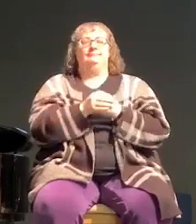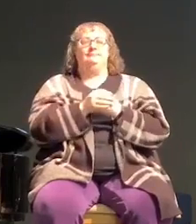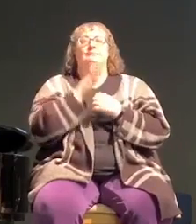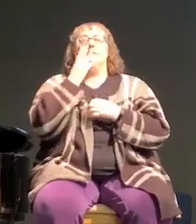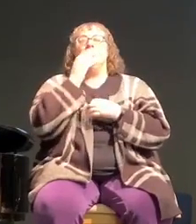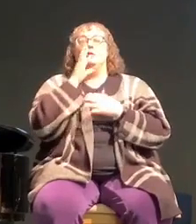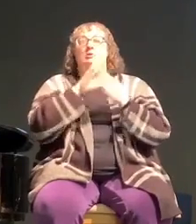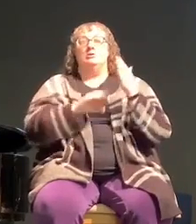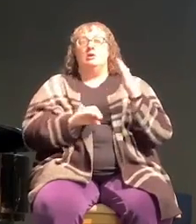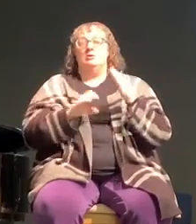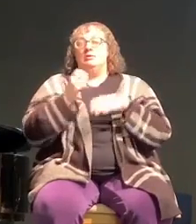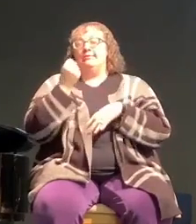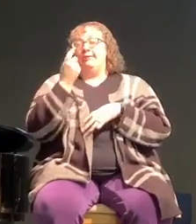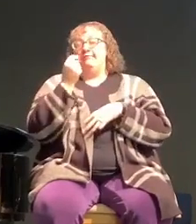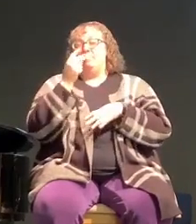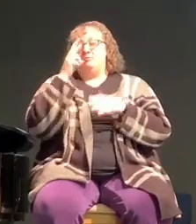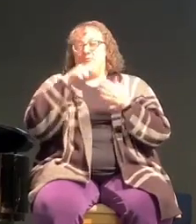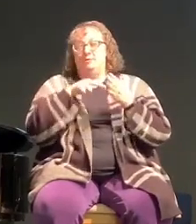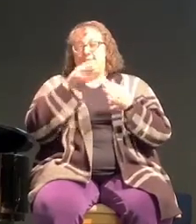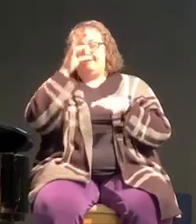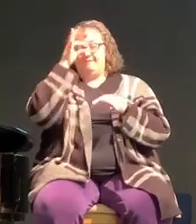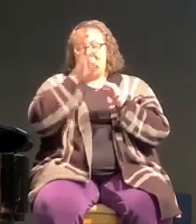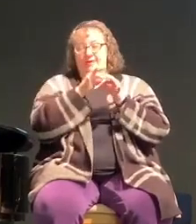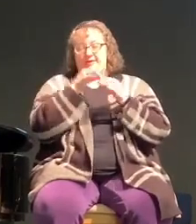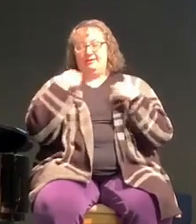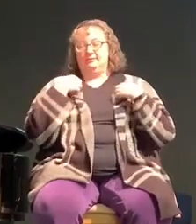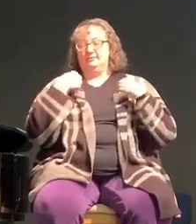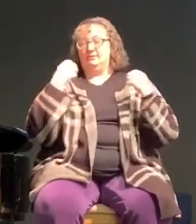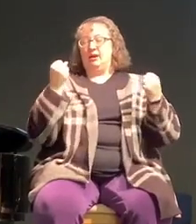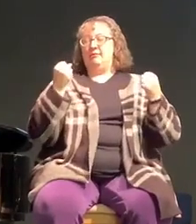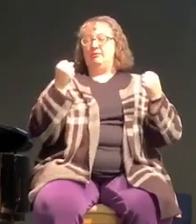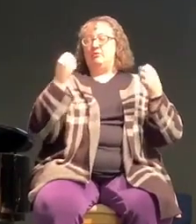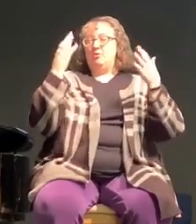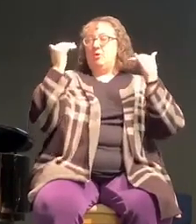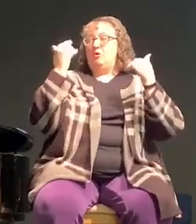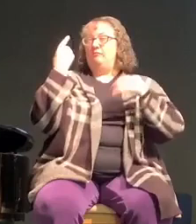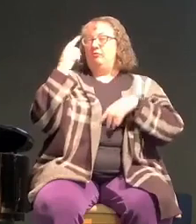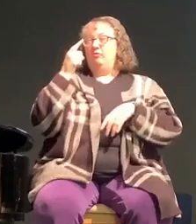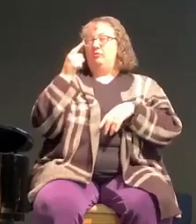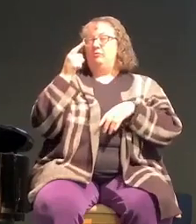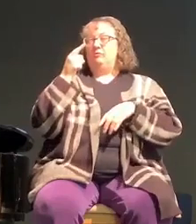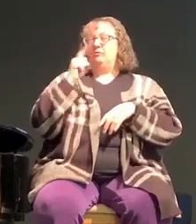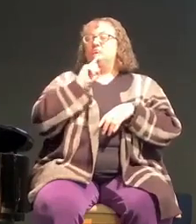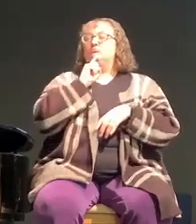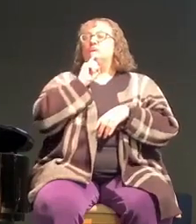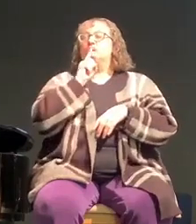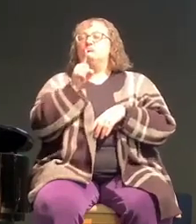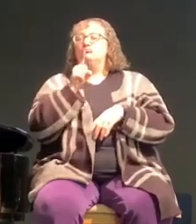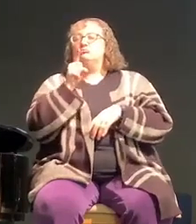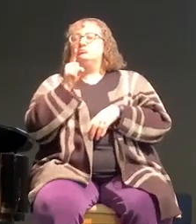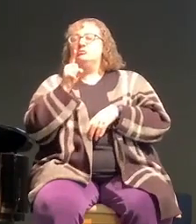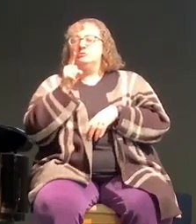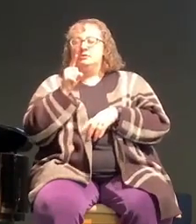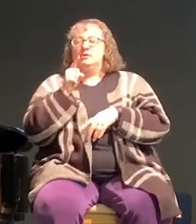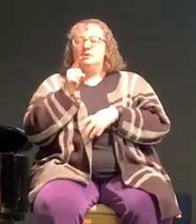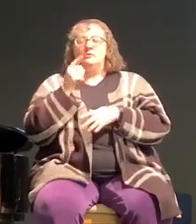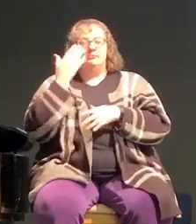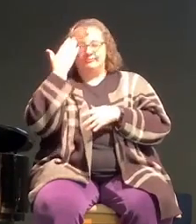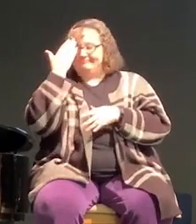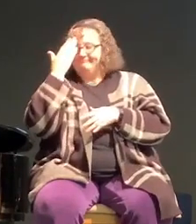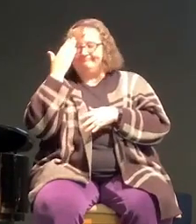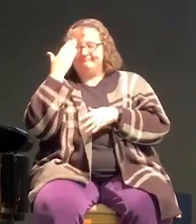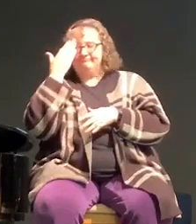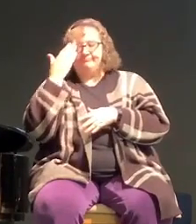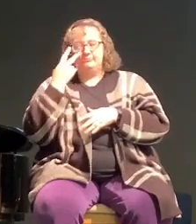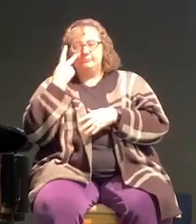Hebrews 11, we read that faith is confidence in what we hope for, and assurance about what we do not